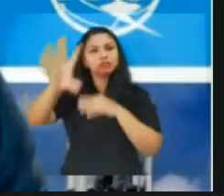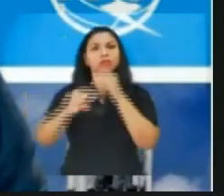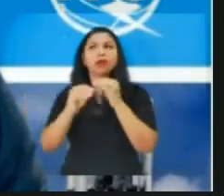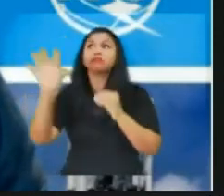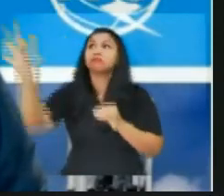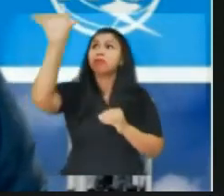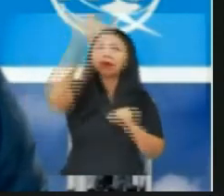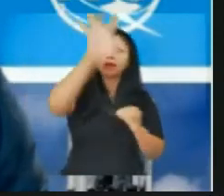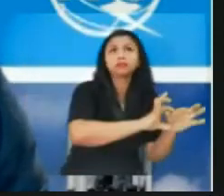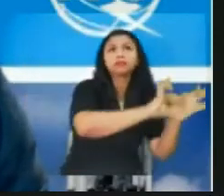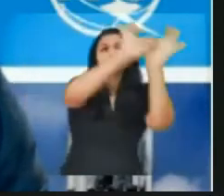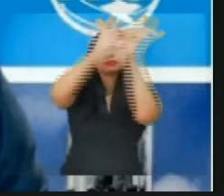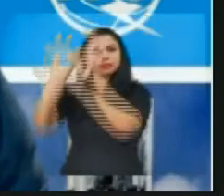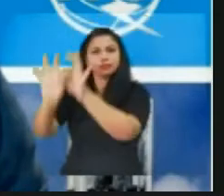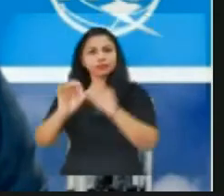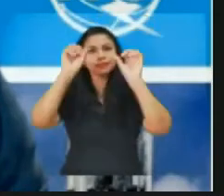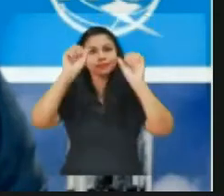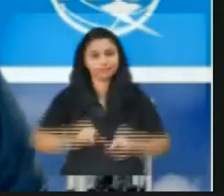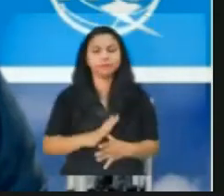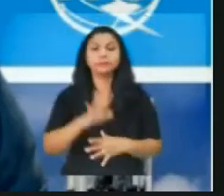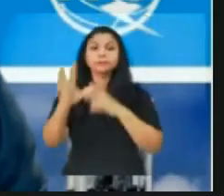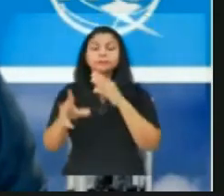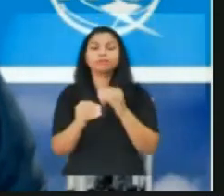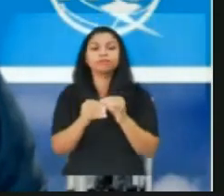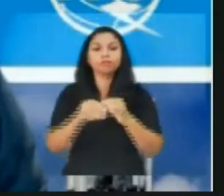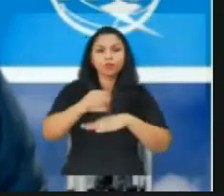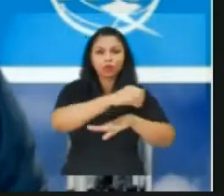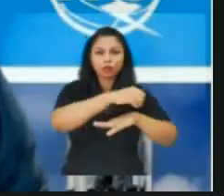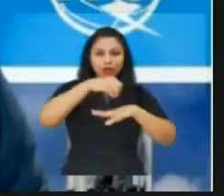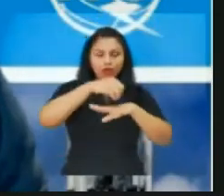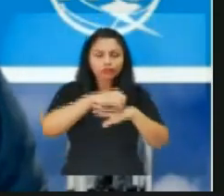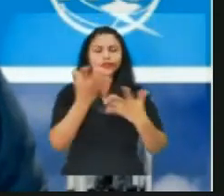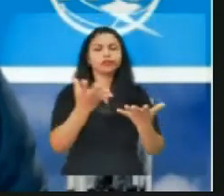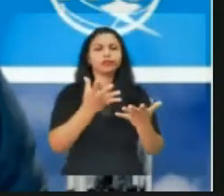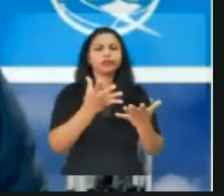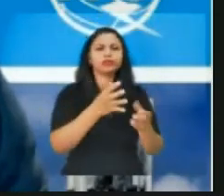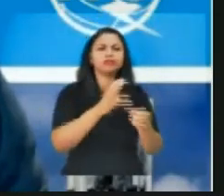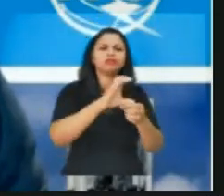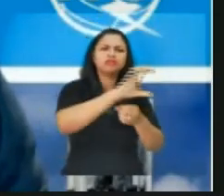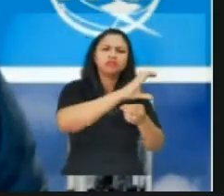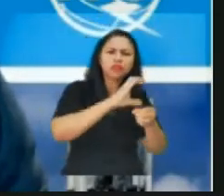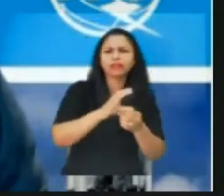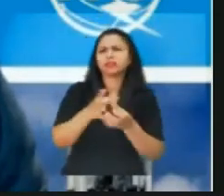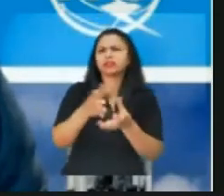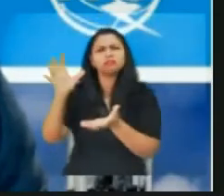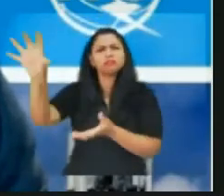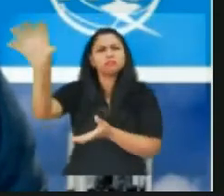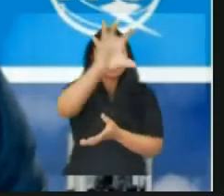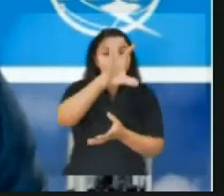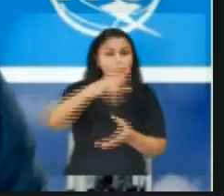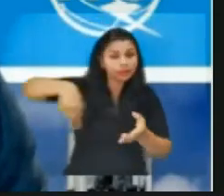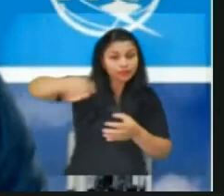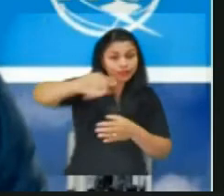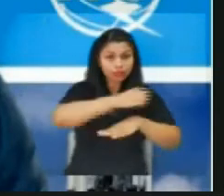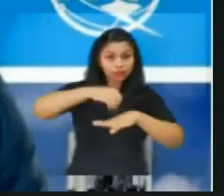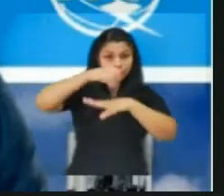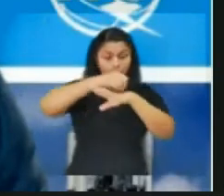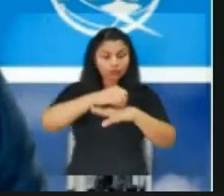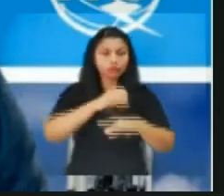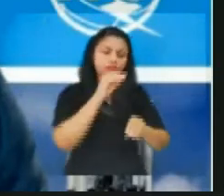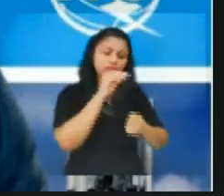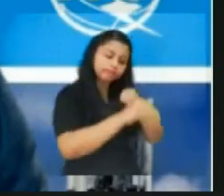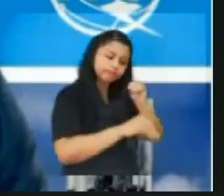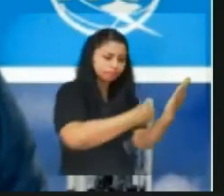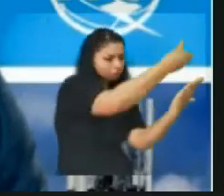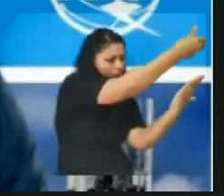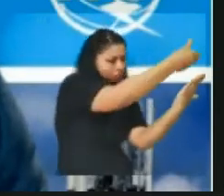in the world realm. Organizations like CITEL actually provide a support in having